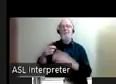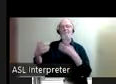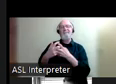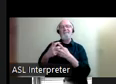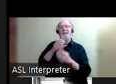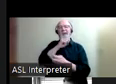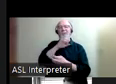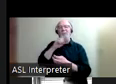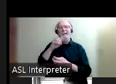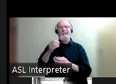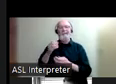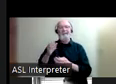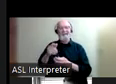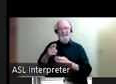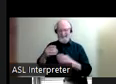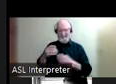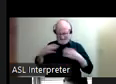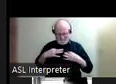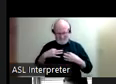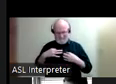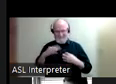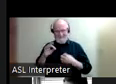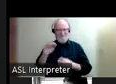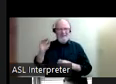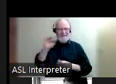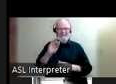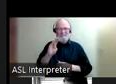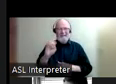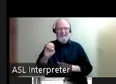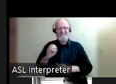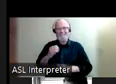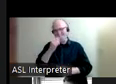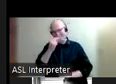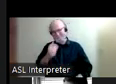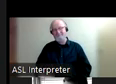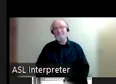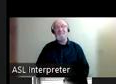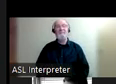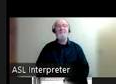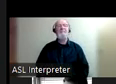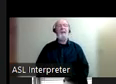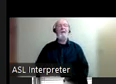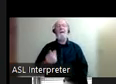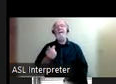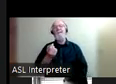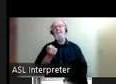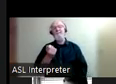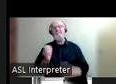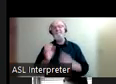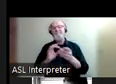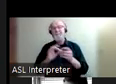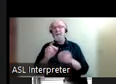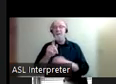Halloween. Love the bumblebee costume. Definitely. All right, so just a little bit of information about our